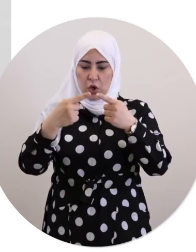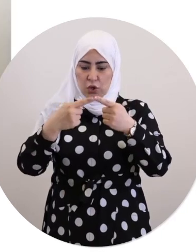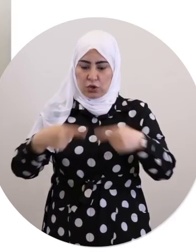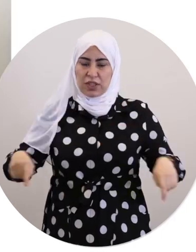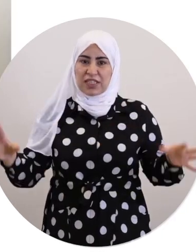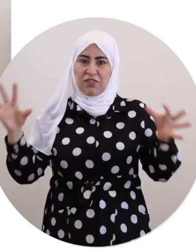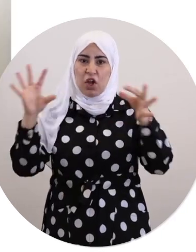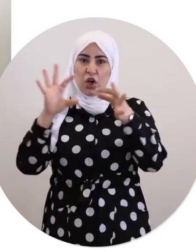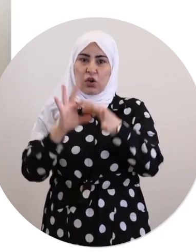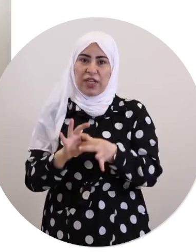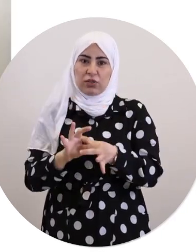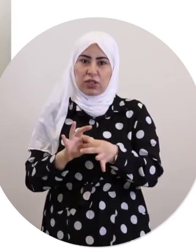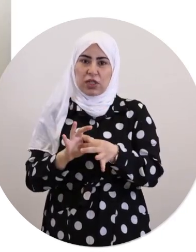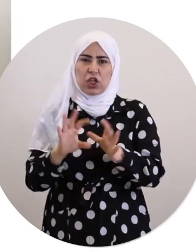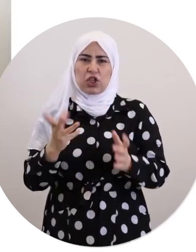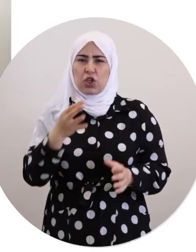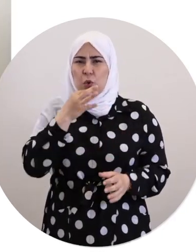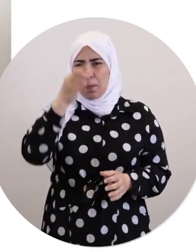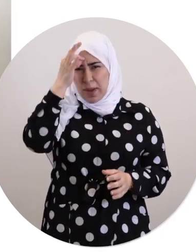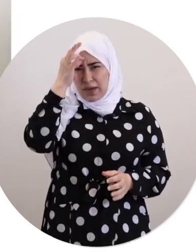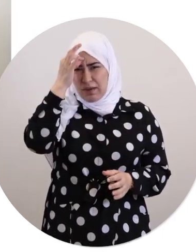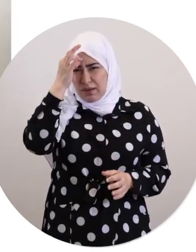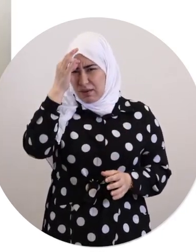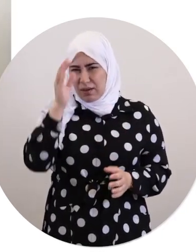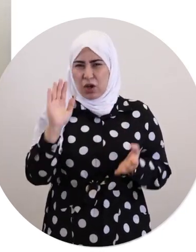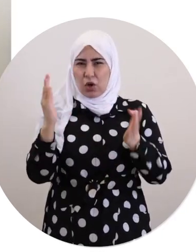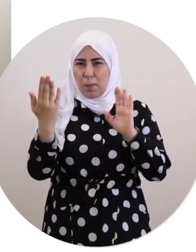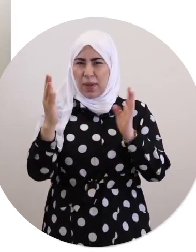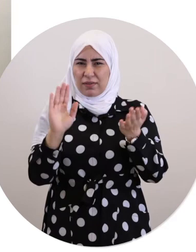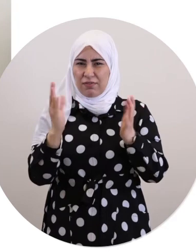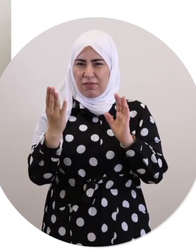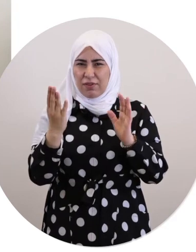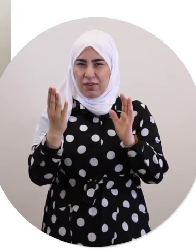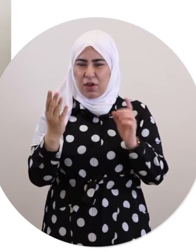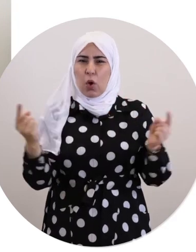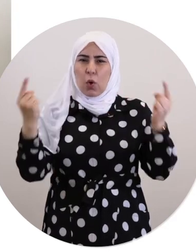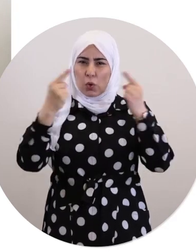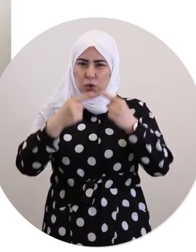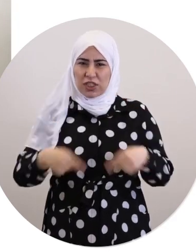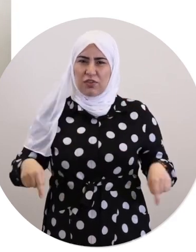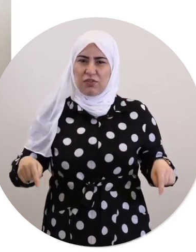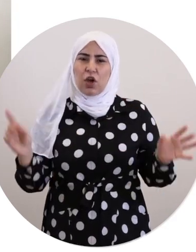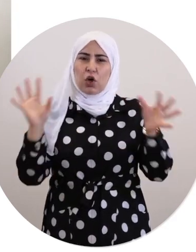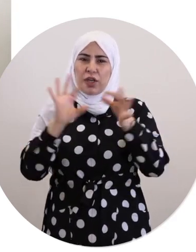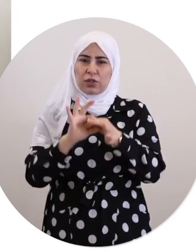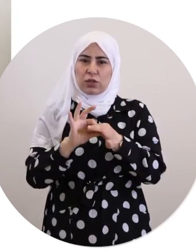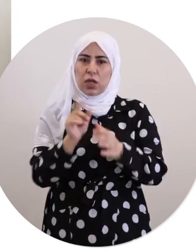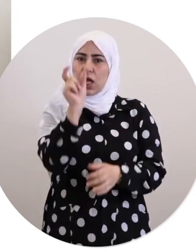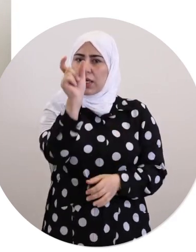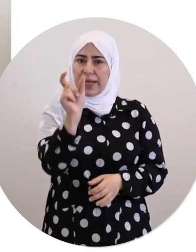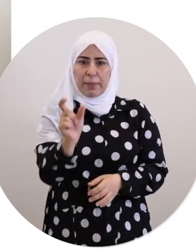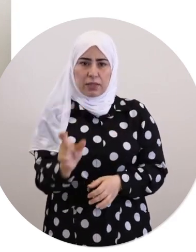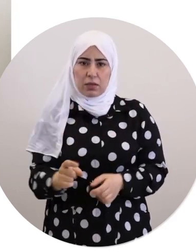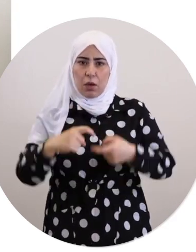connectors, obviously it means that you're trying to connect two things. Why? To compare and contrast. Very simple.